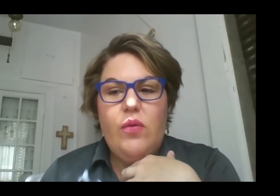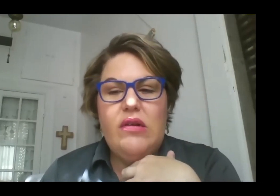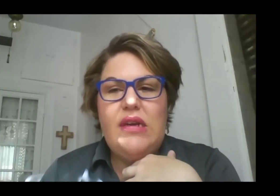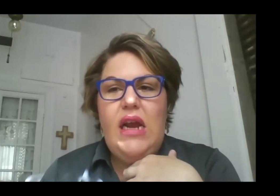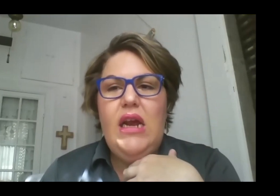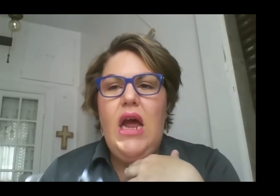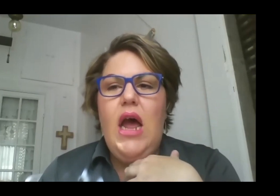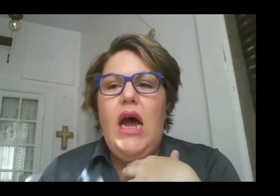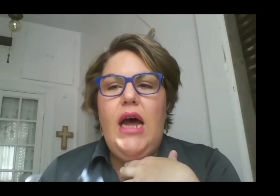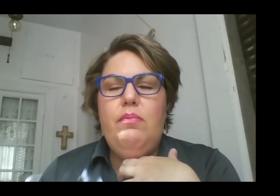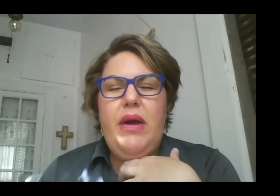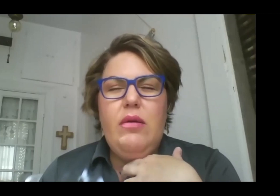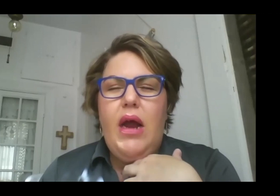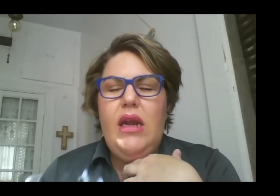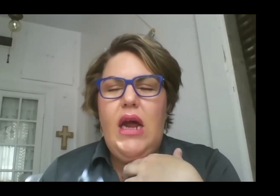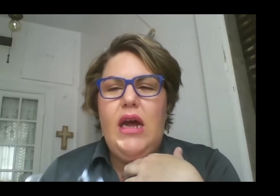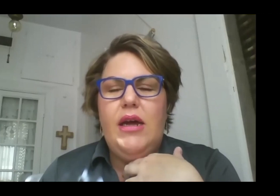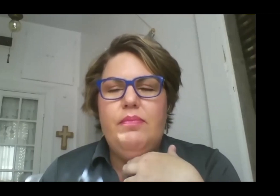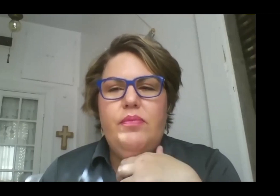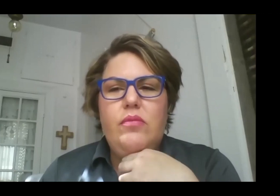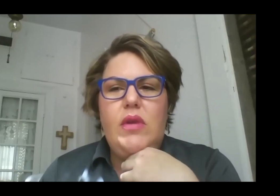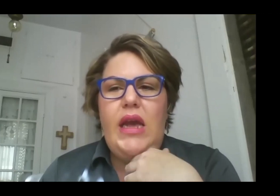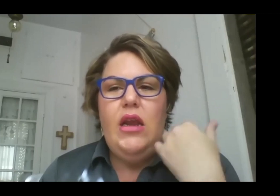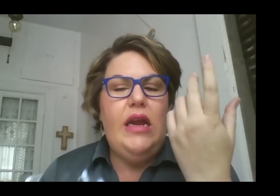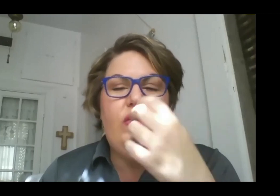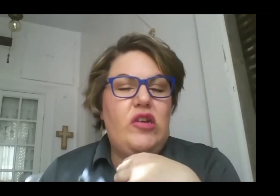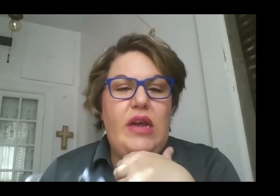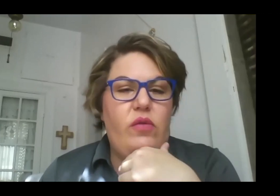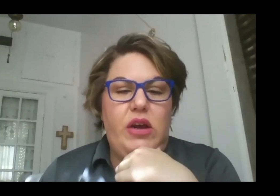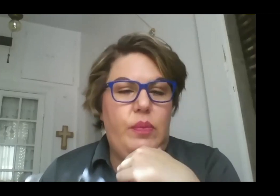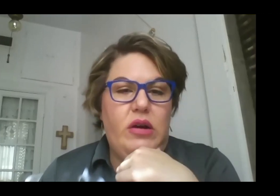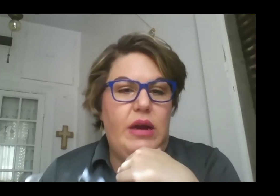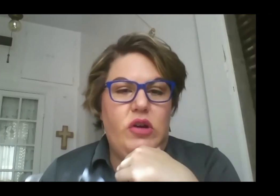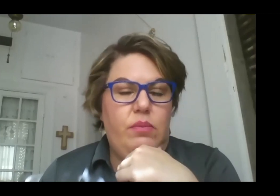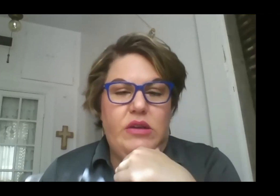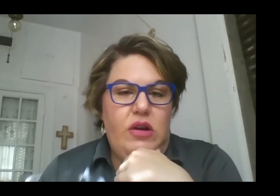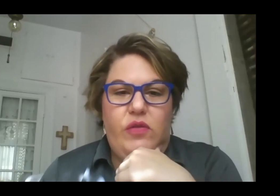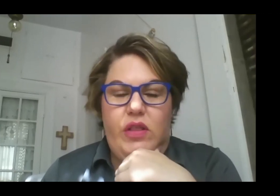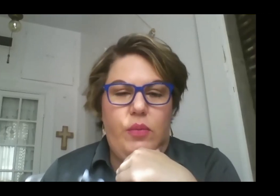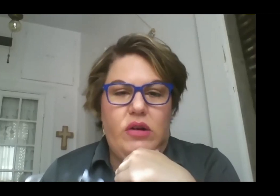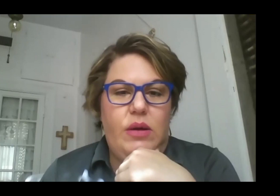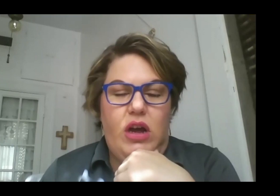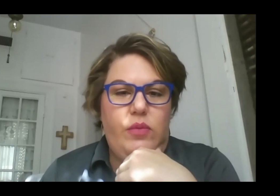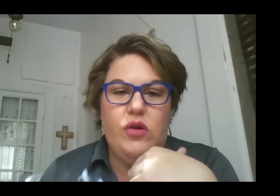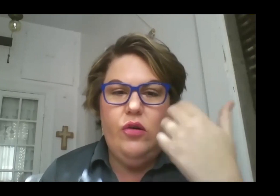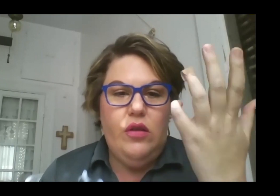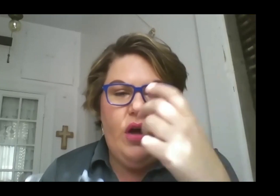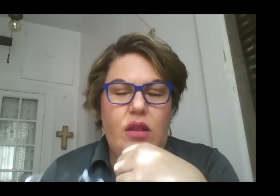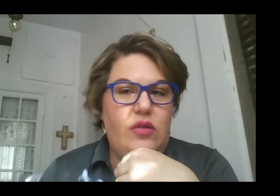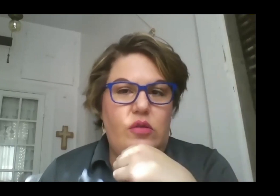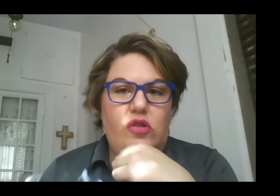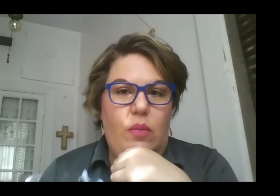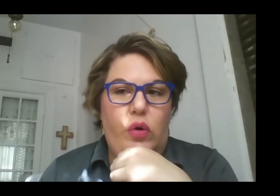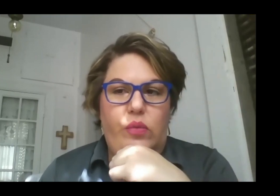qualify for work study. Bear in mind, it's just like a regular part-time job. It's no different than a part-time job. You'll go to